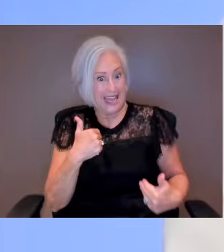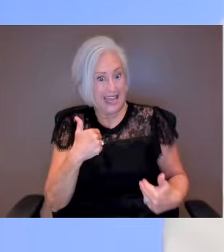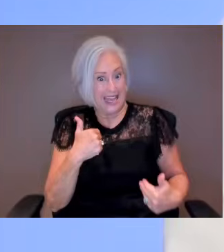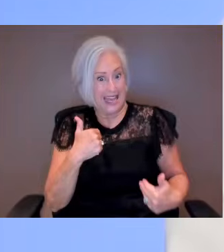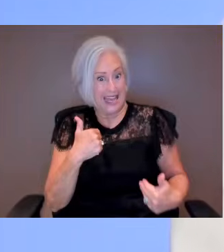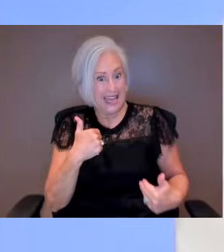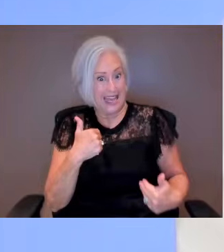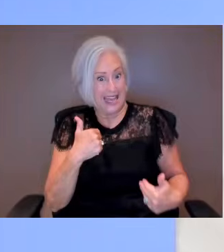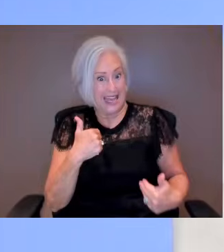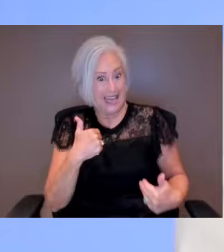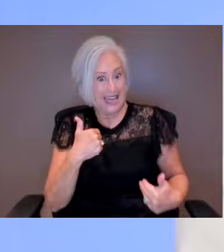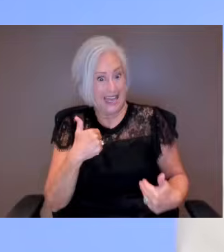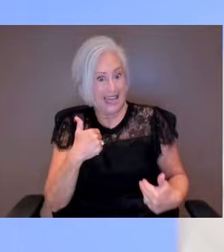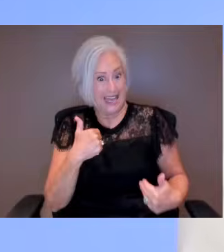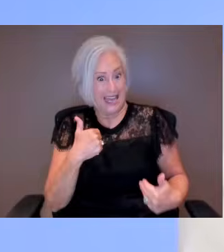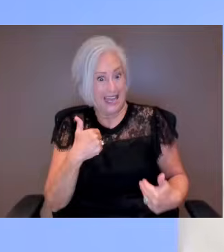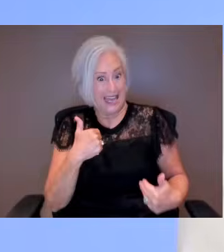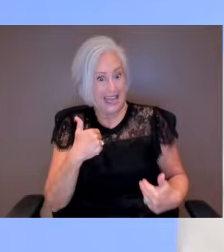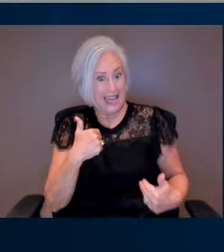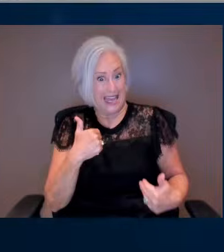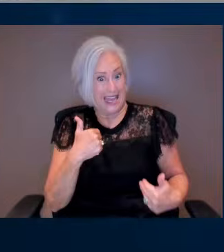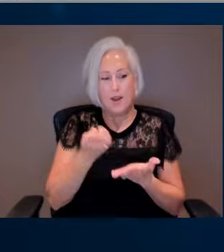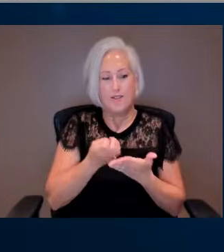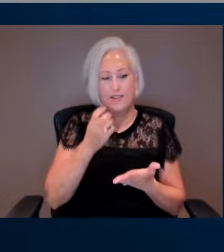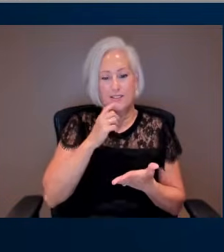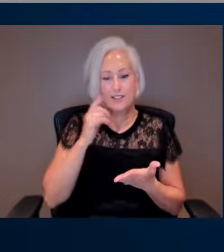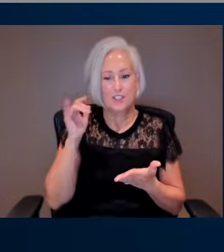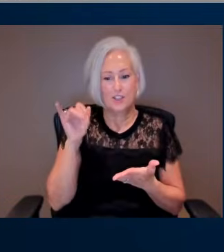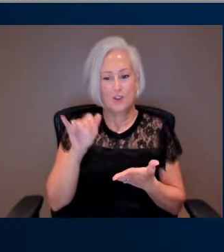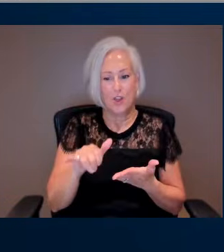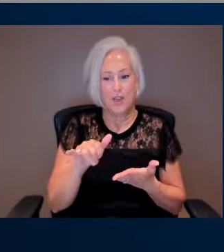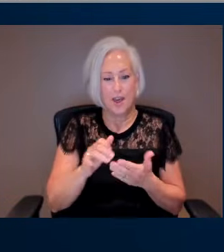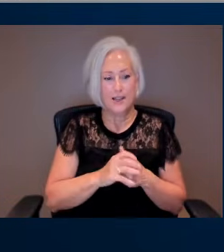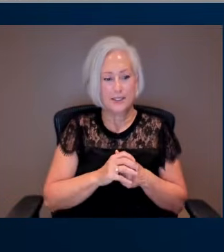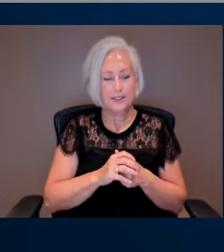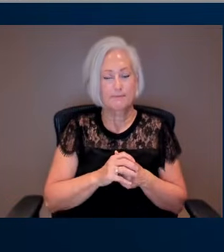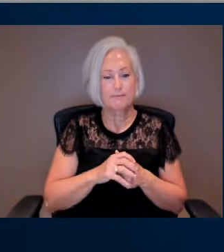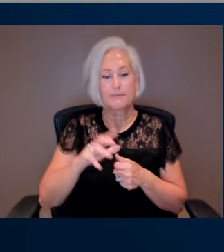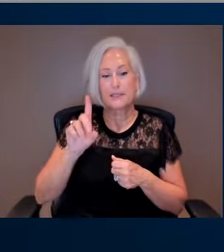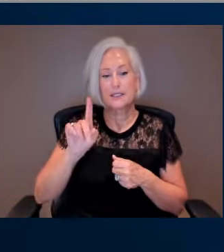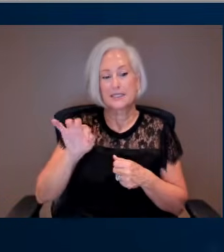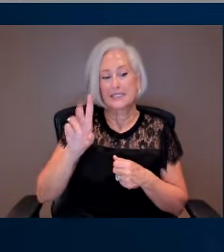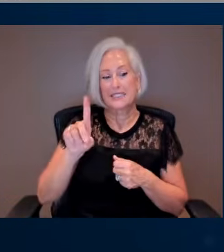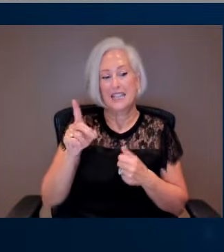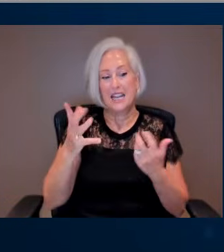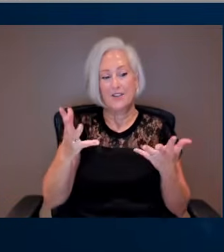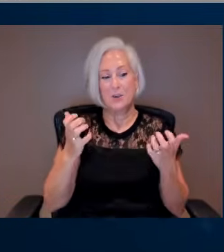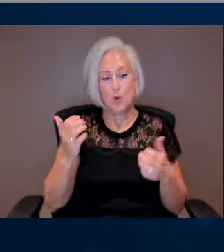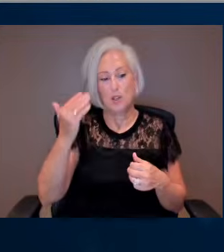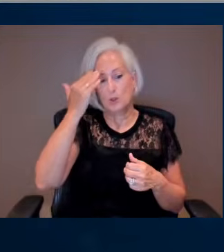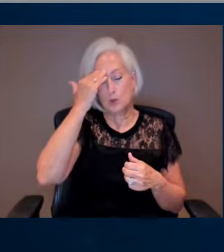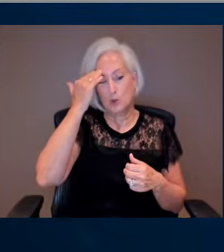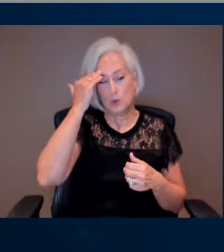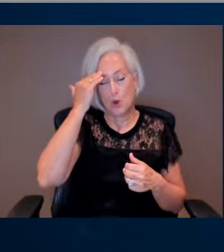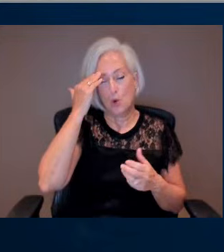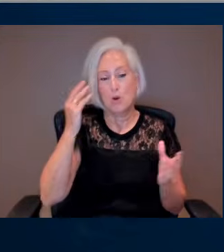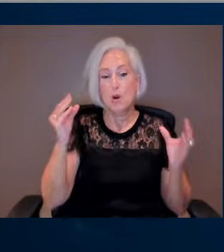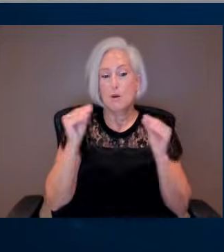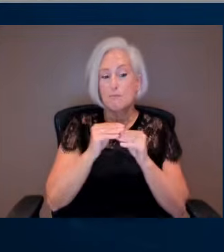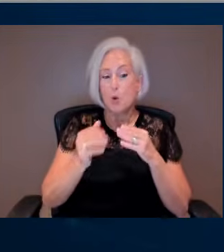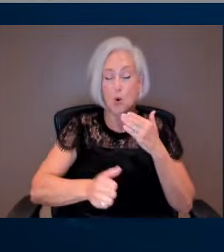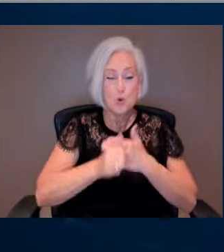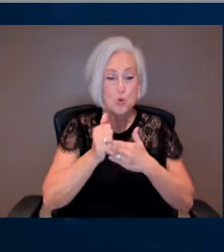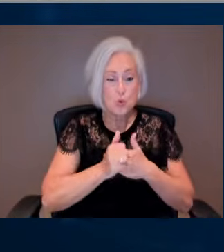there isn't at the current time. And last question, David wants to know, are there certain risk factors that make someone more likely to develop renal